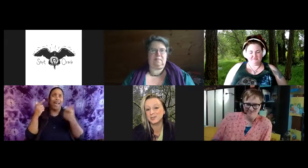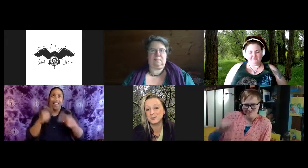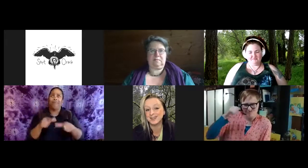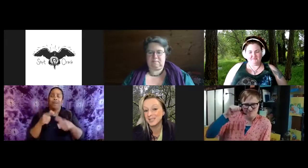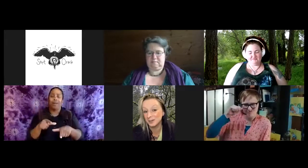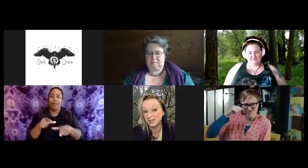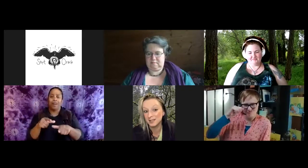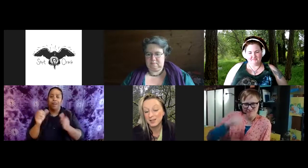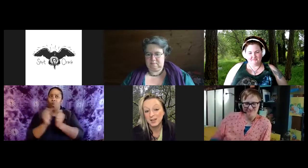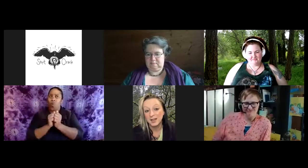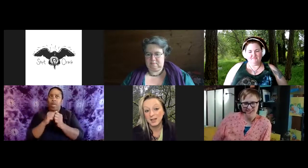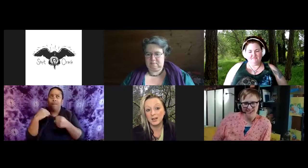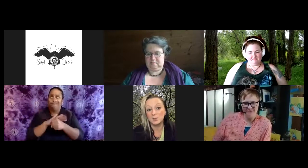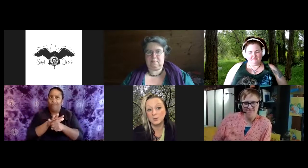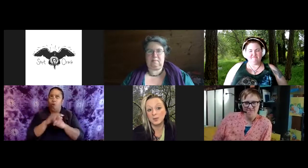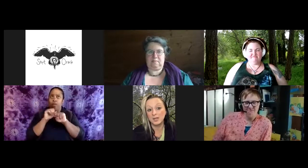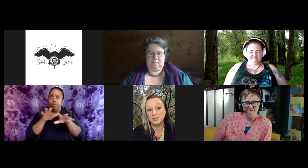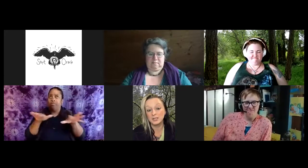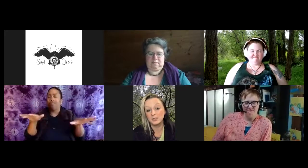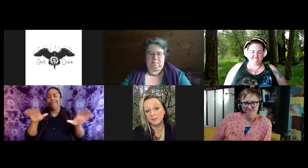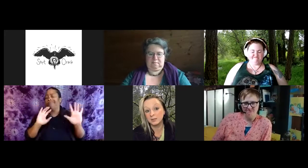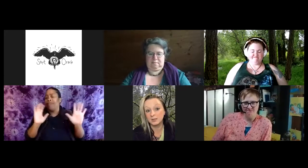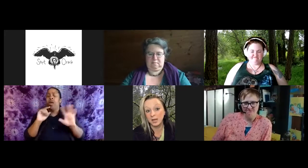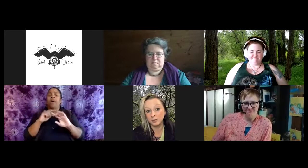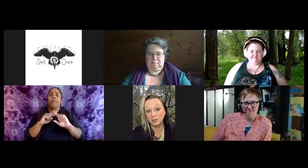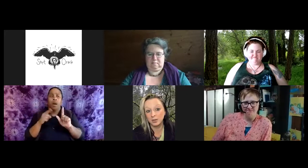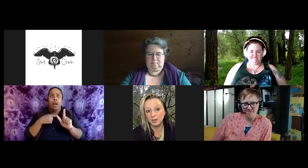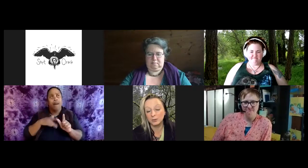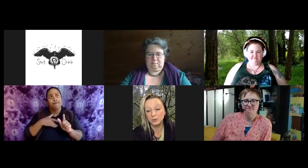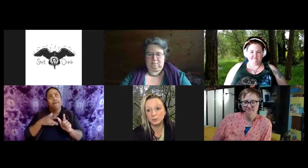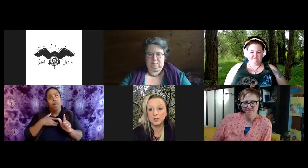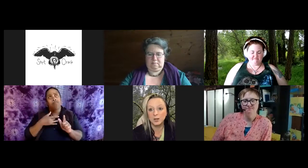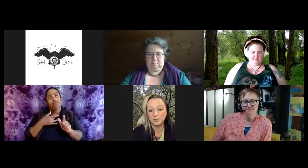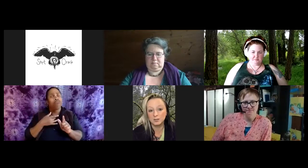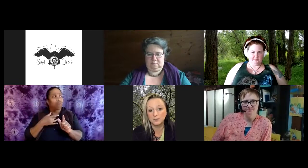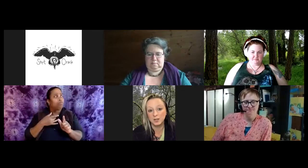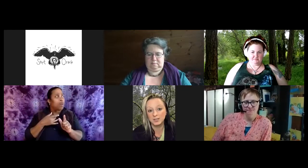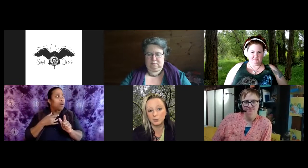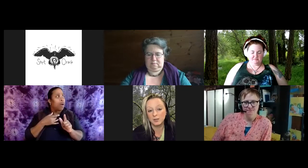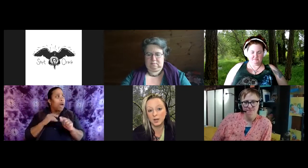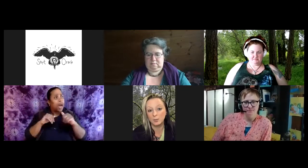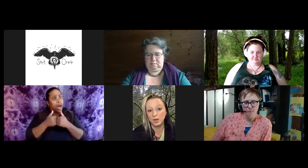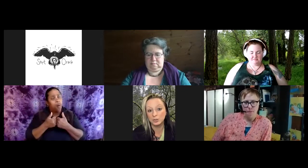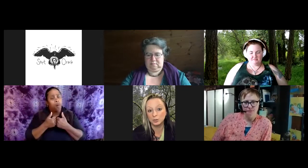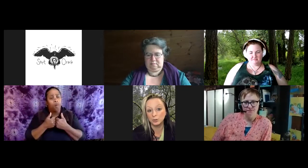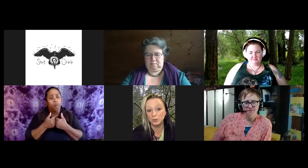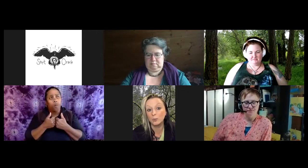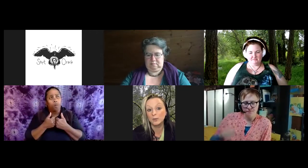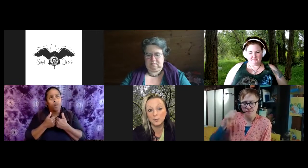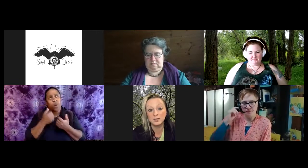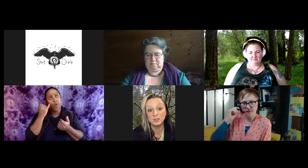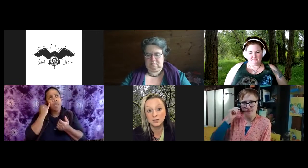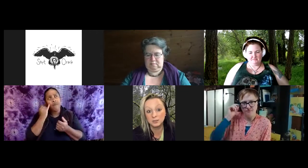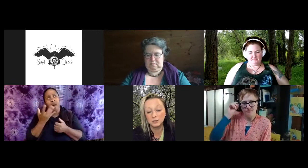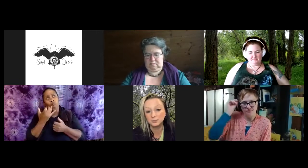especially with the pandemic. But I just kind of feel it out. You know, I've always felt out whether I want to open